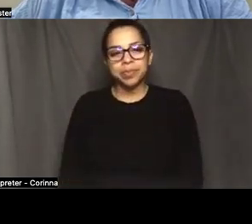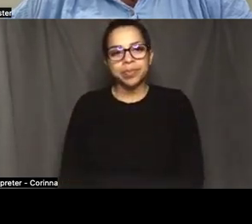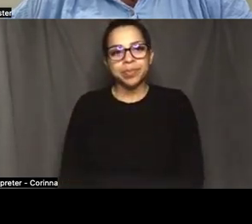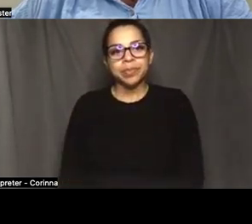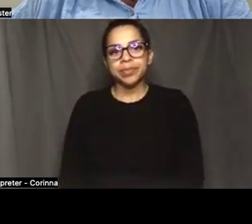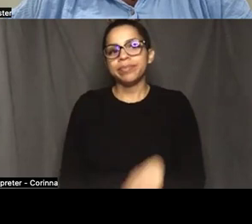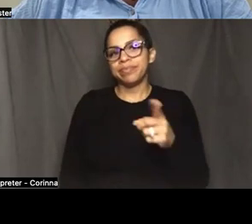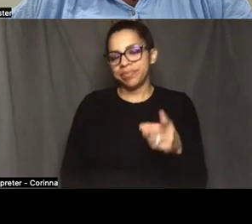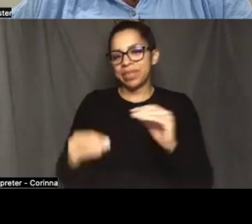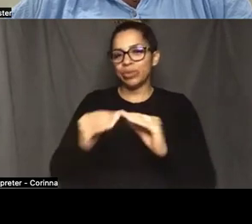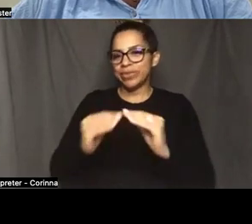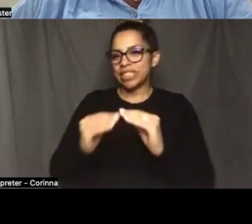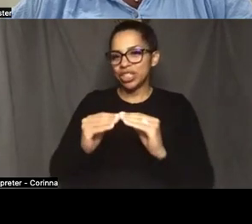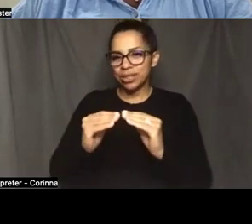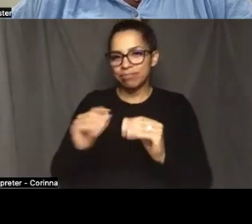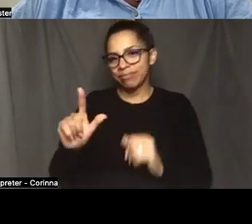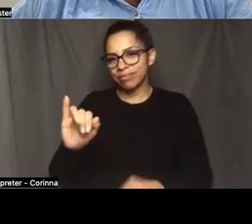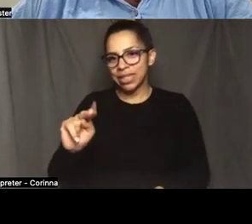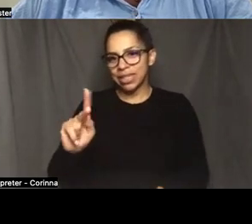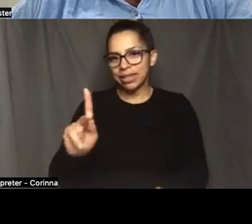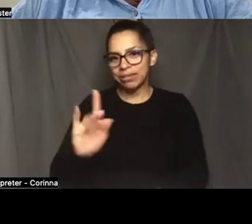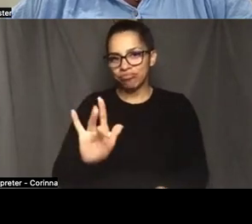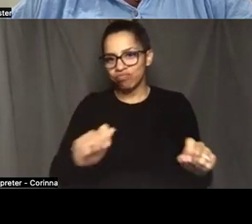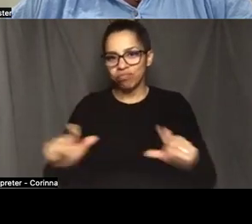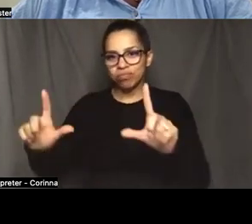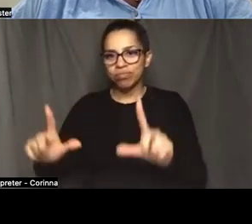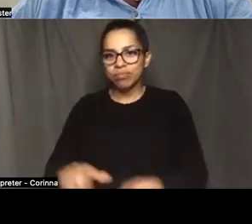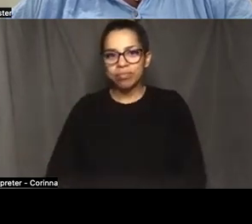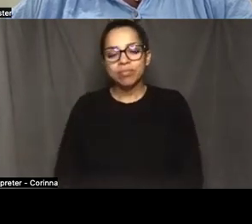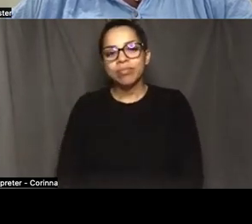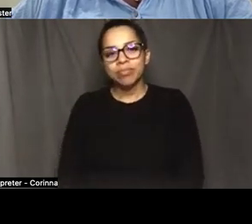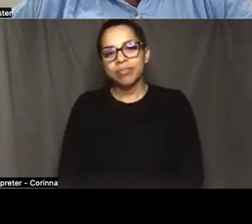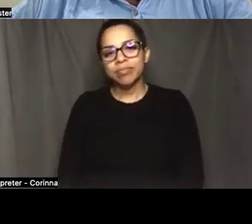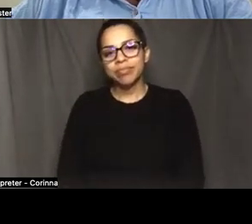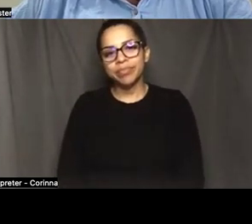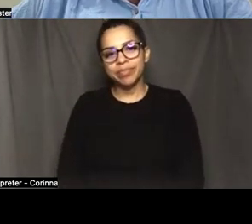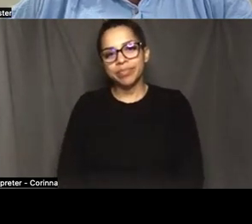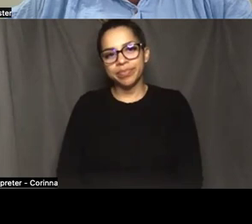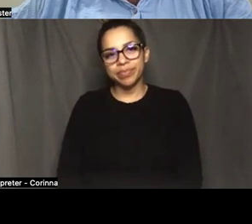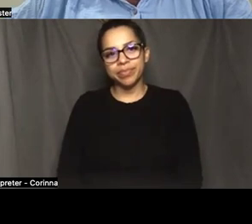And then the revisions link.